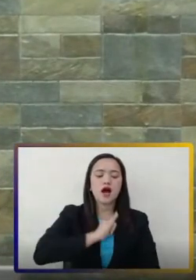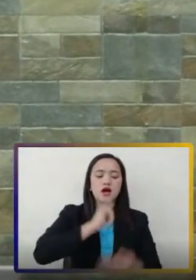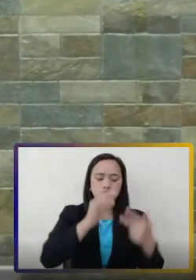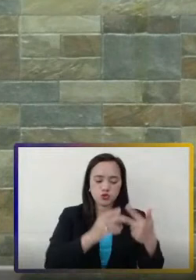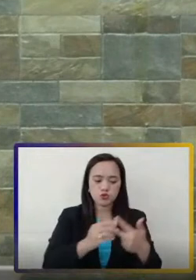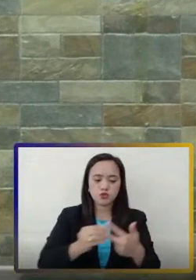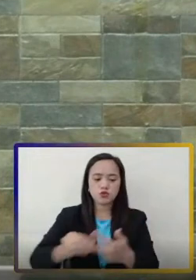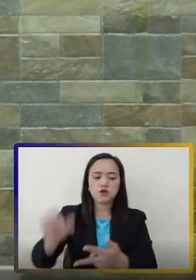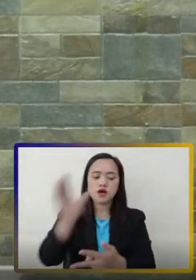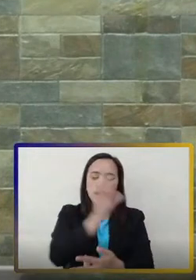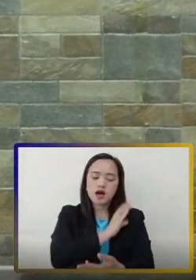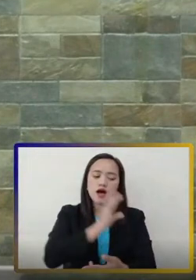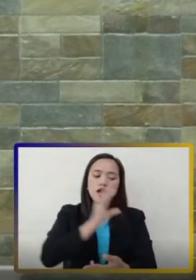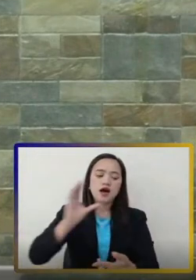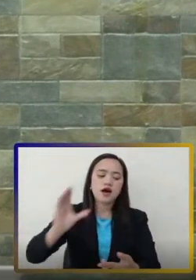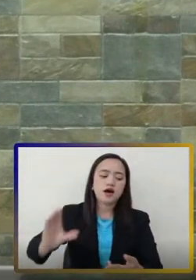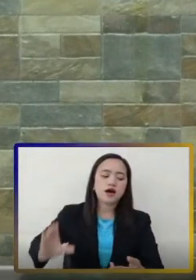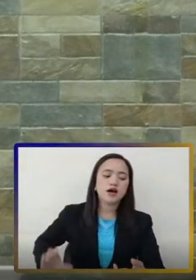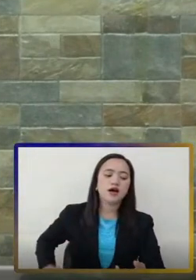thee. I choose